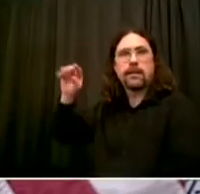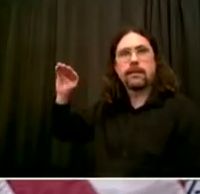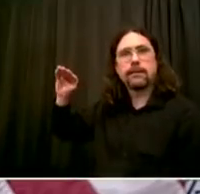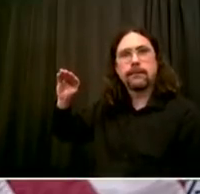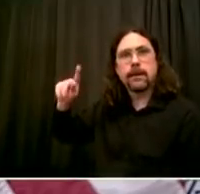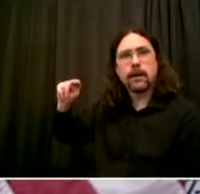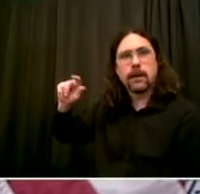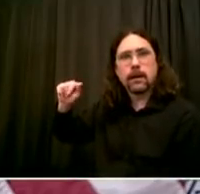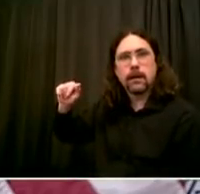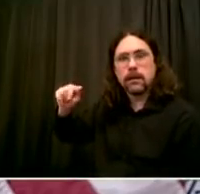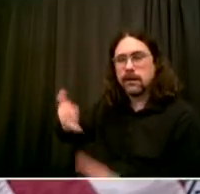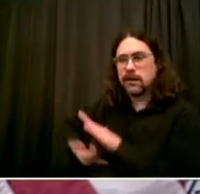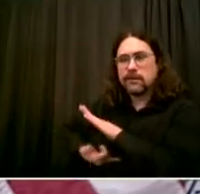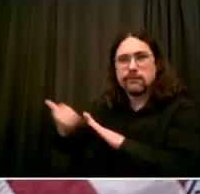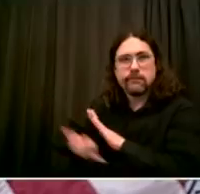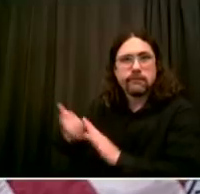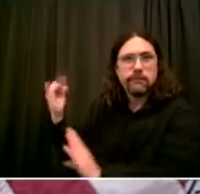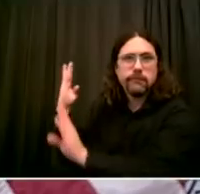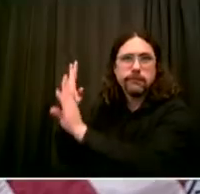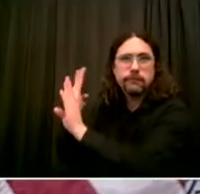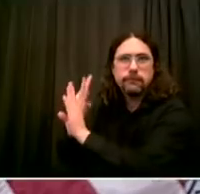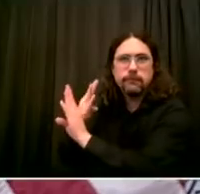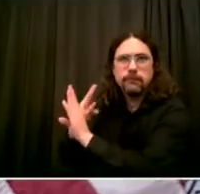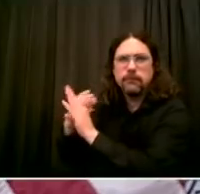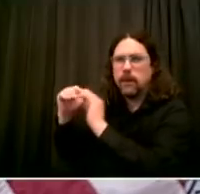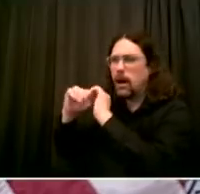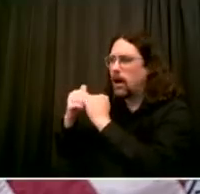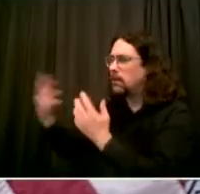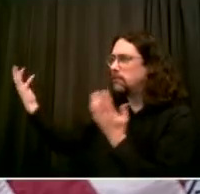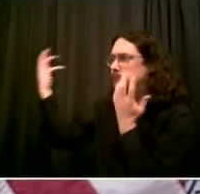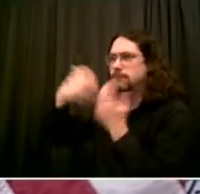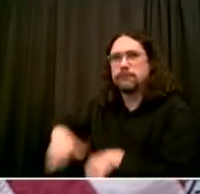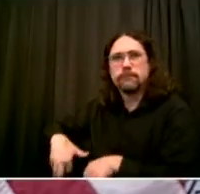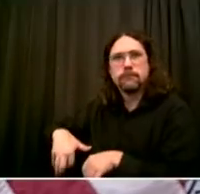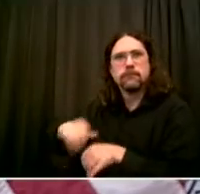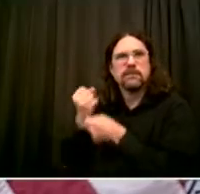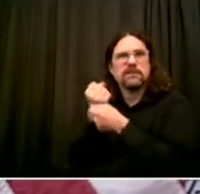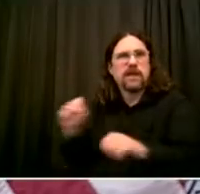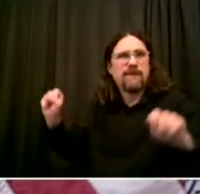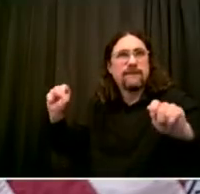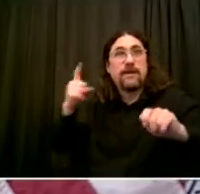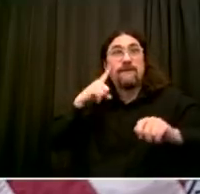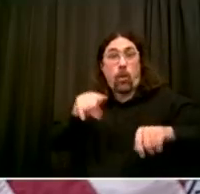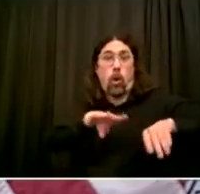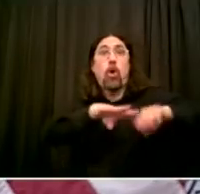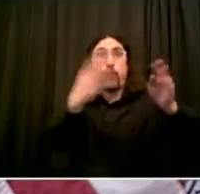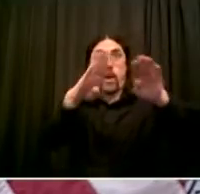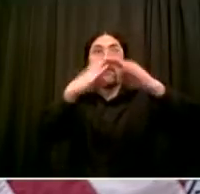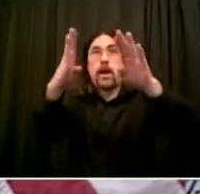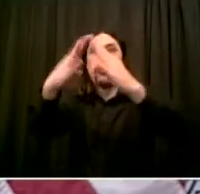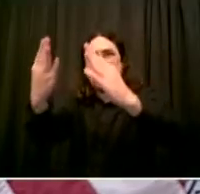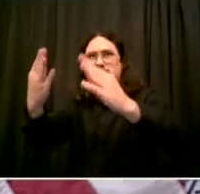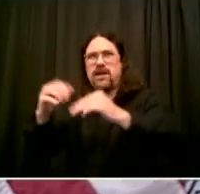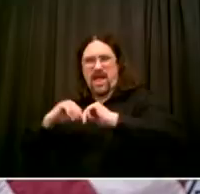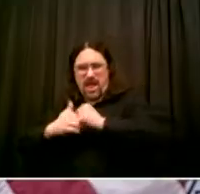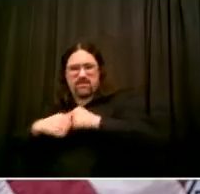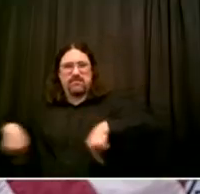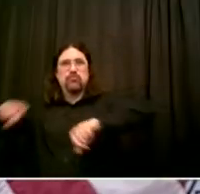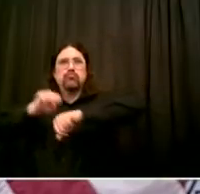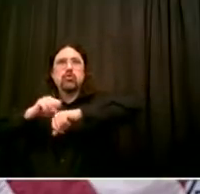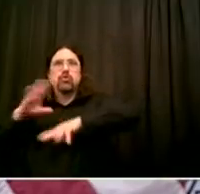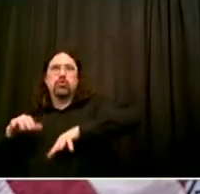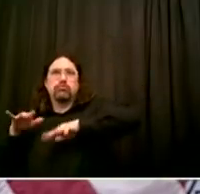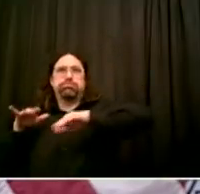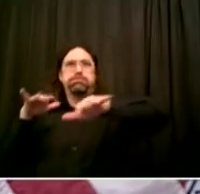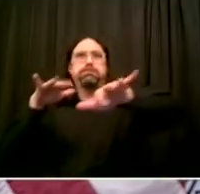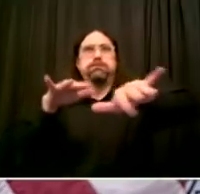we might make with rideshare or bikes, we're still evaluating if that makes sense and if there is something